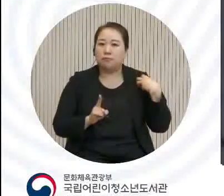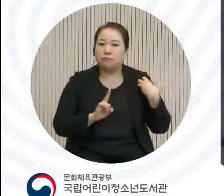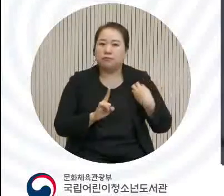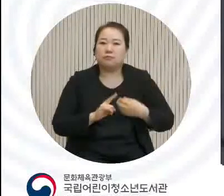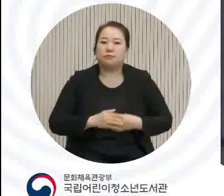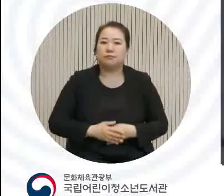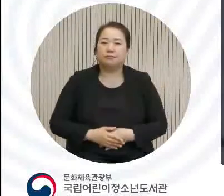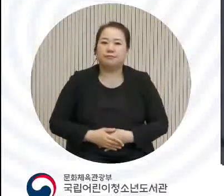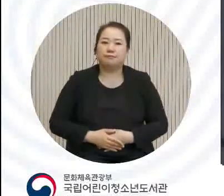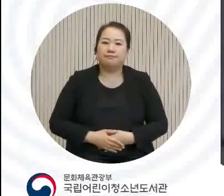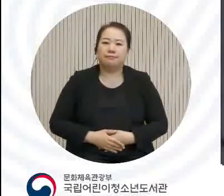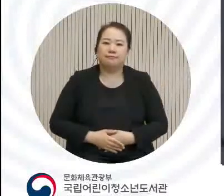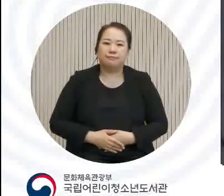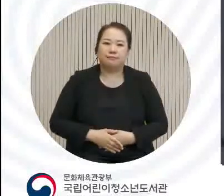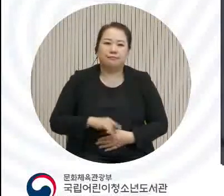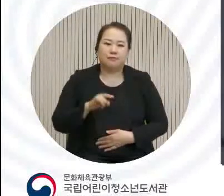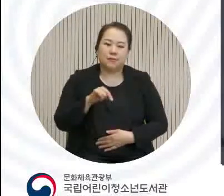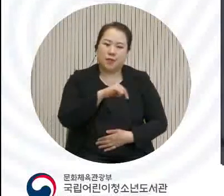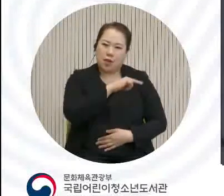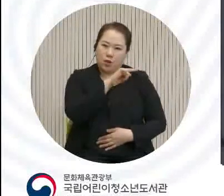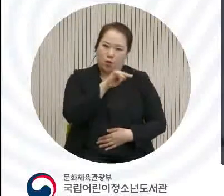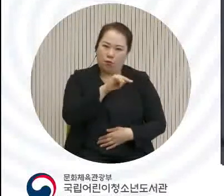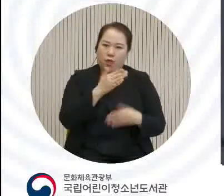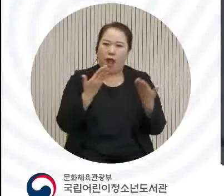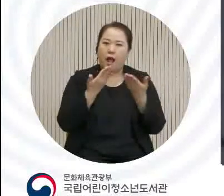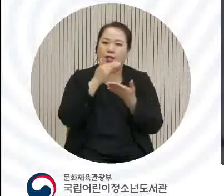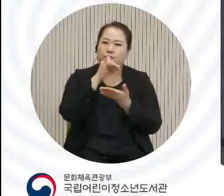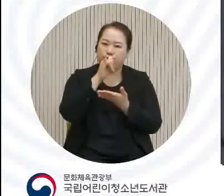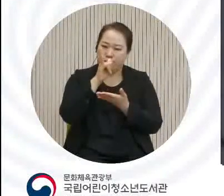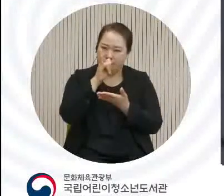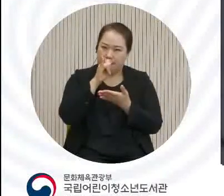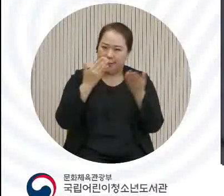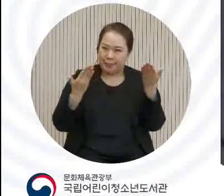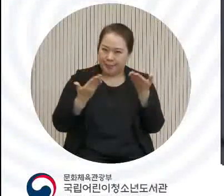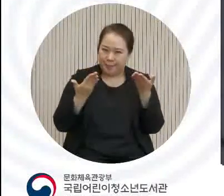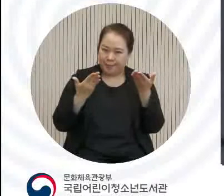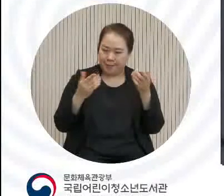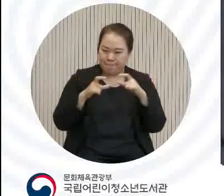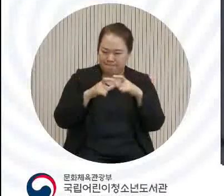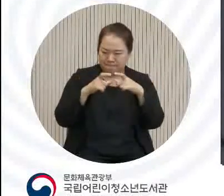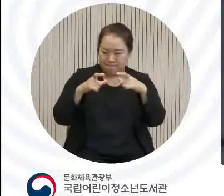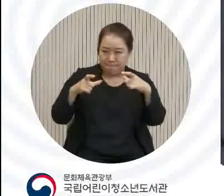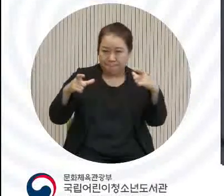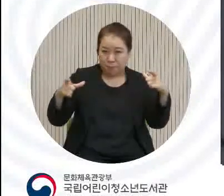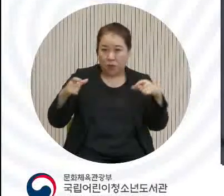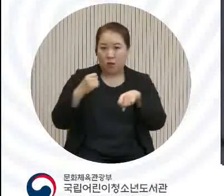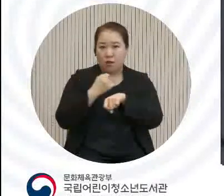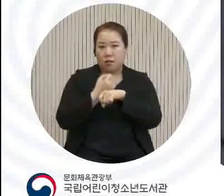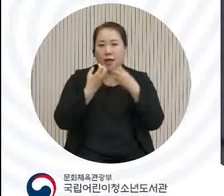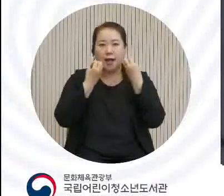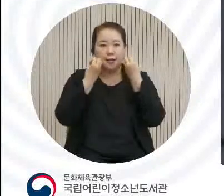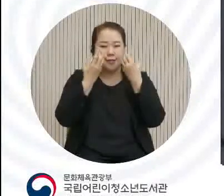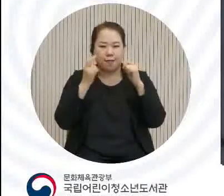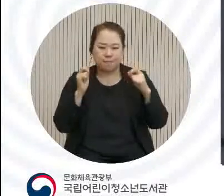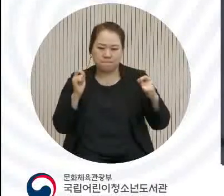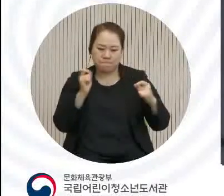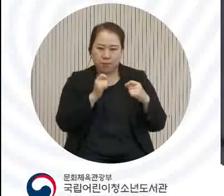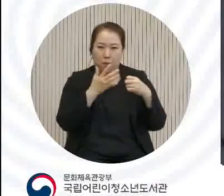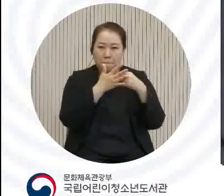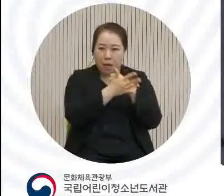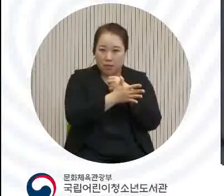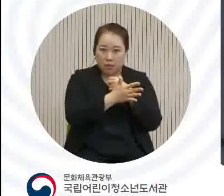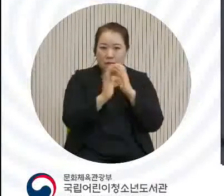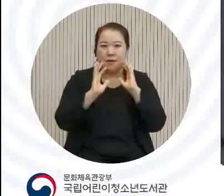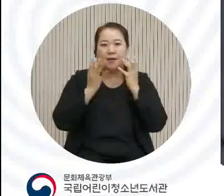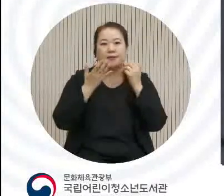libraries can be. That includes thinking new kind of approaches to educating children and creating